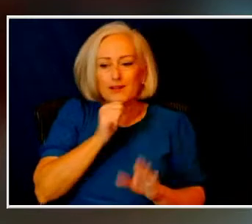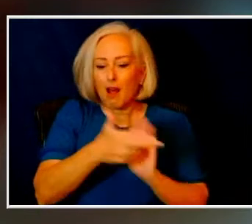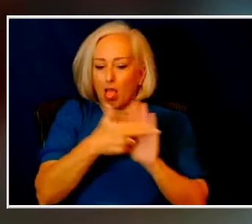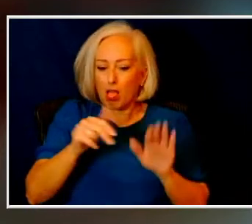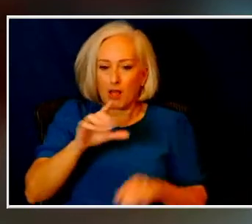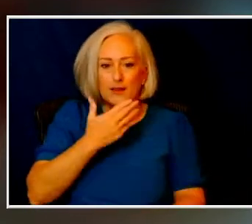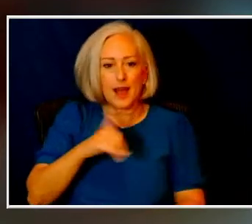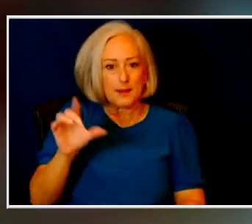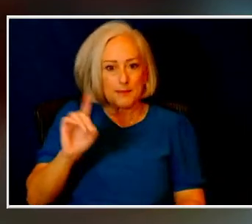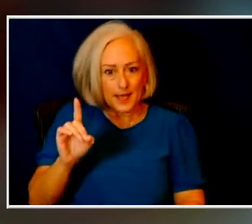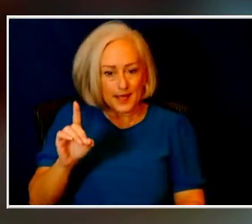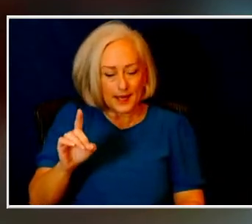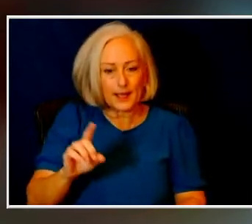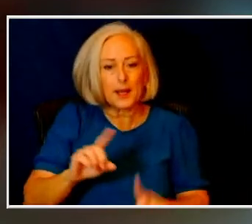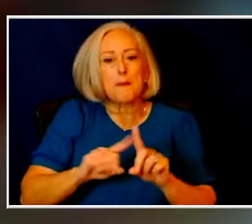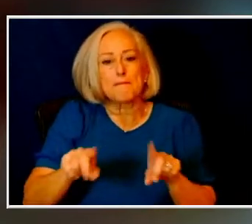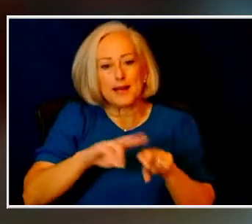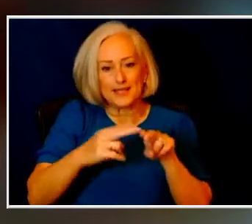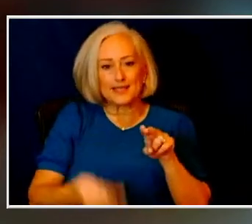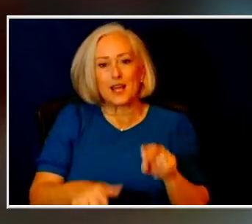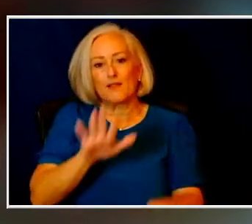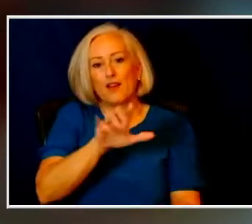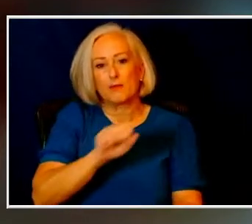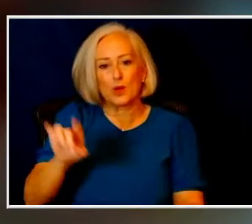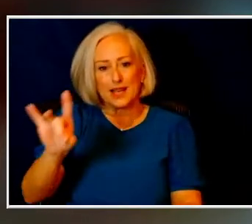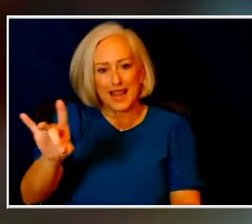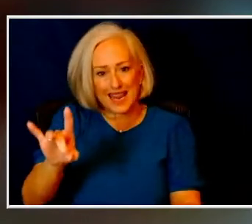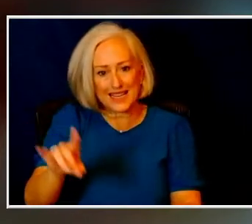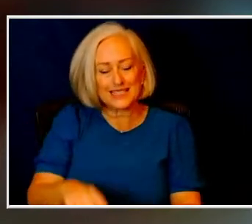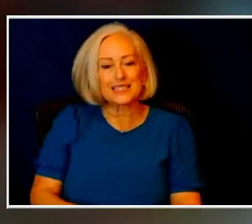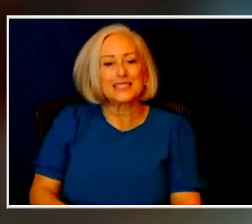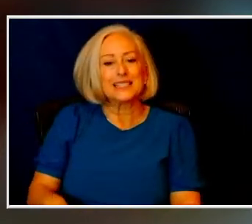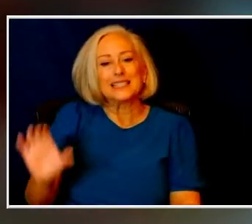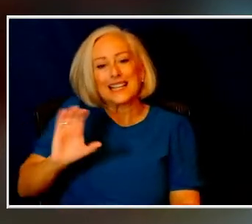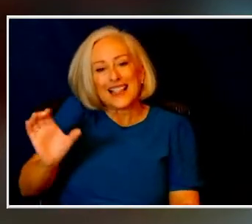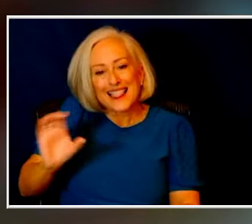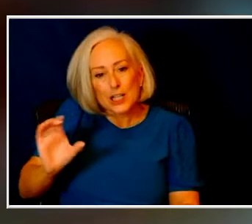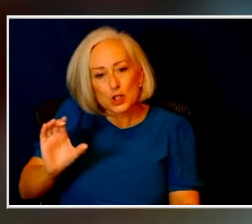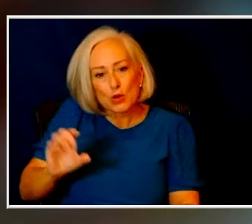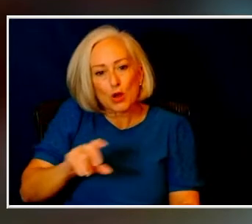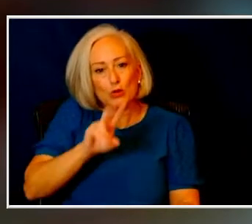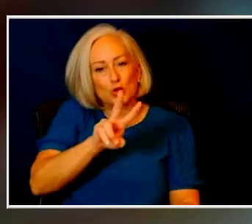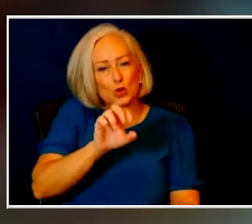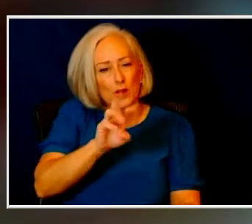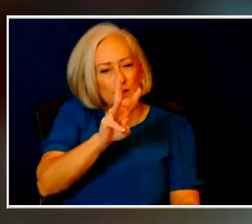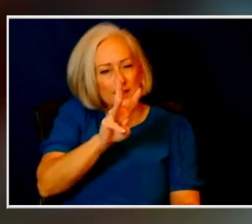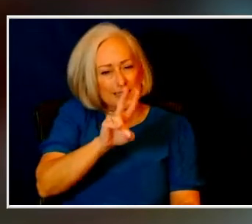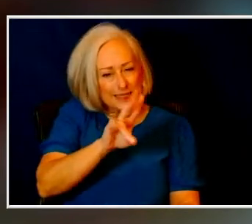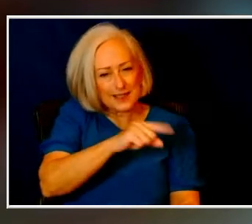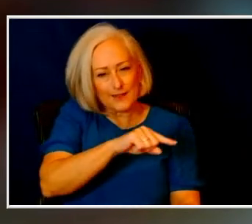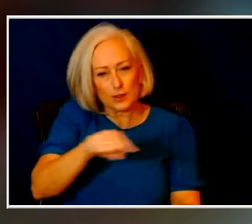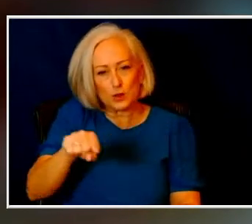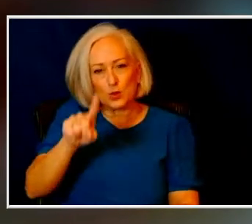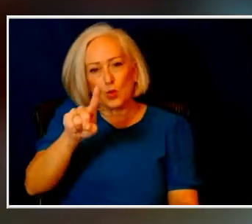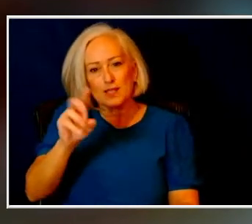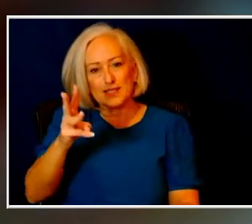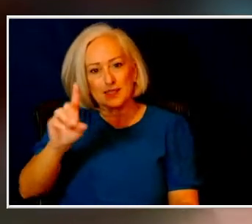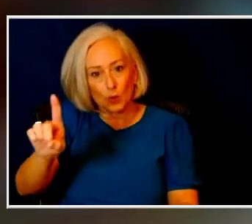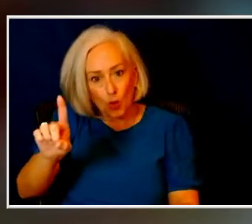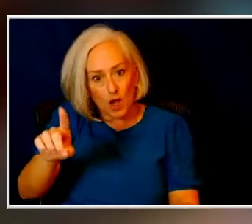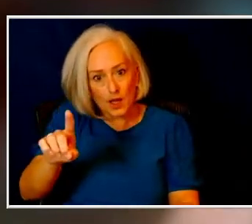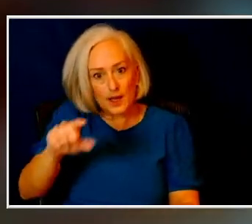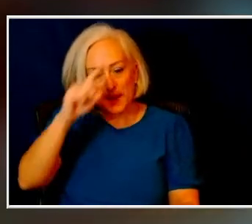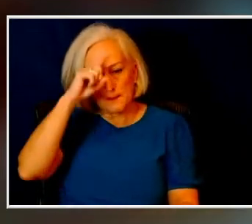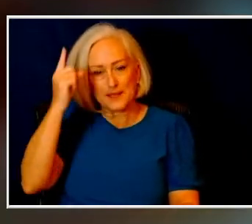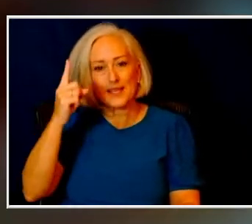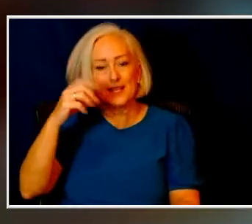and it's down to 5.8. My cholesterol went from 267 to 161 because my